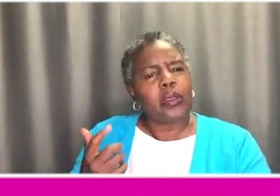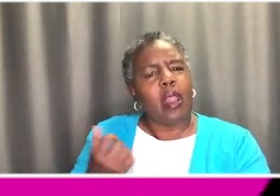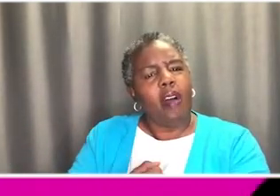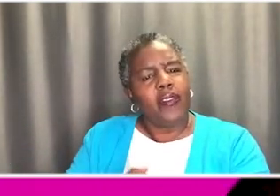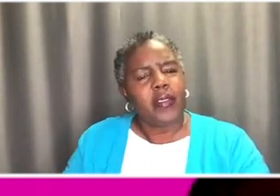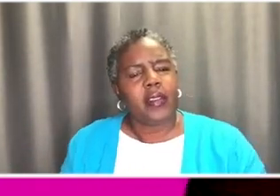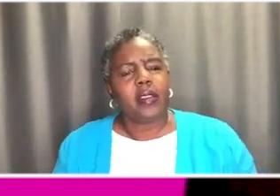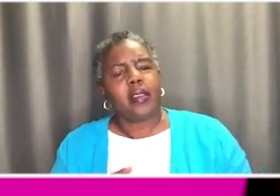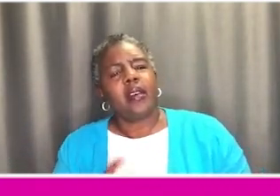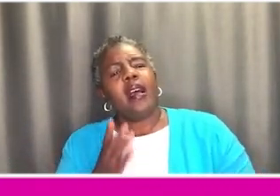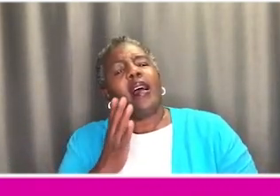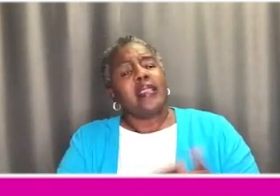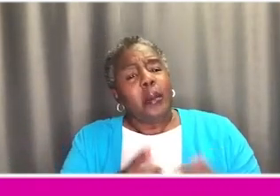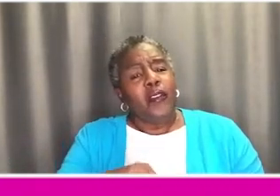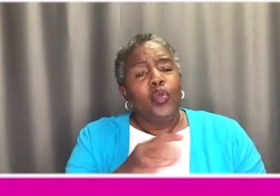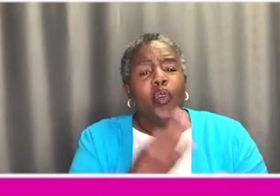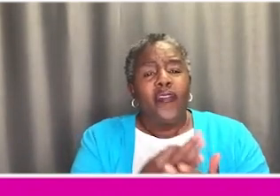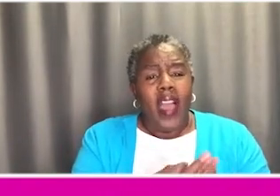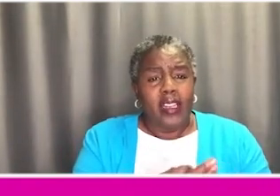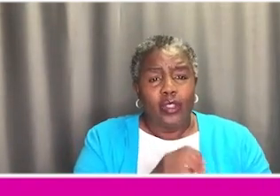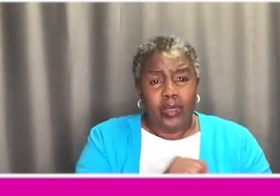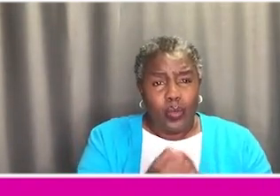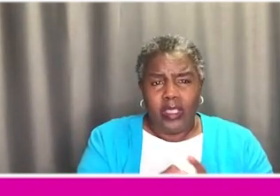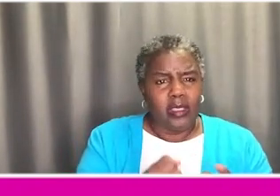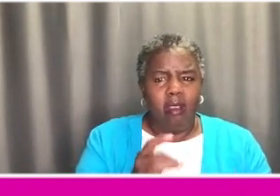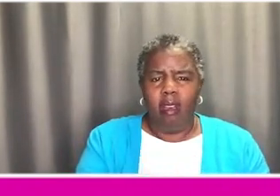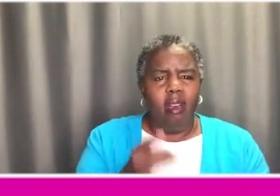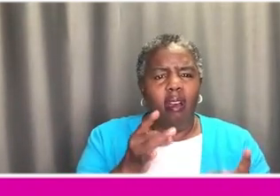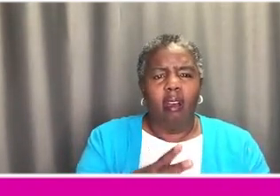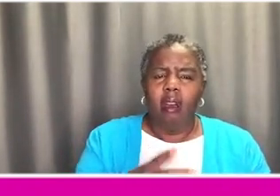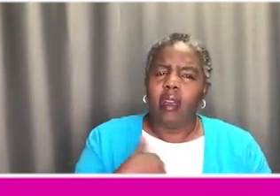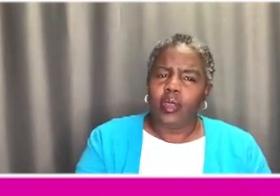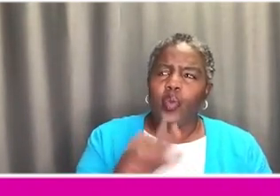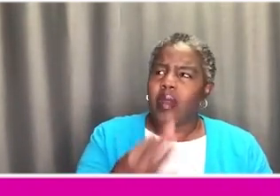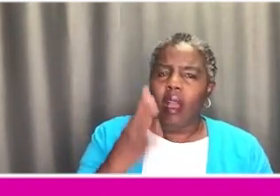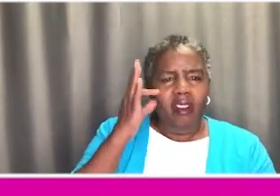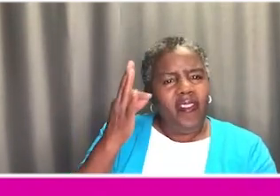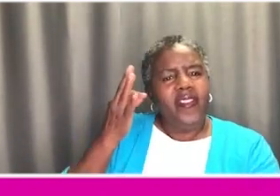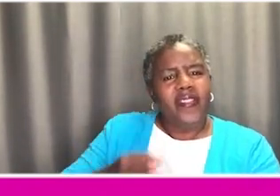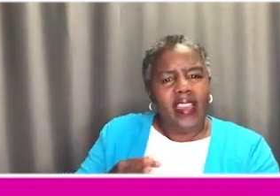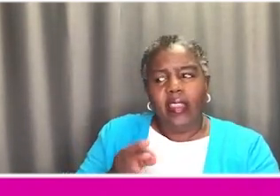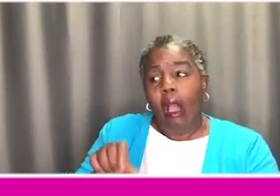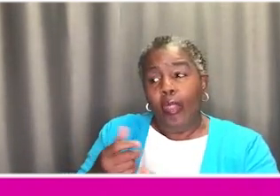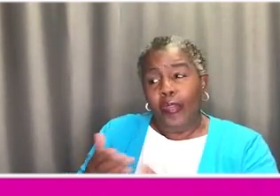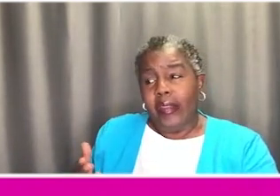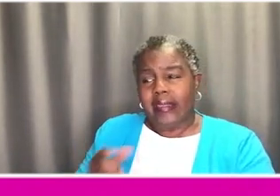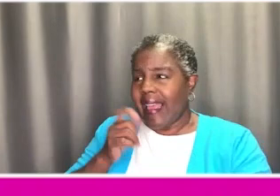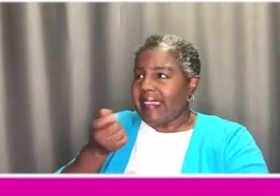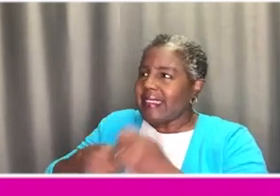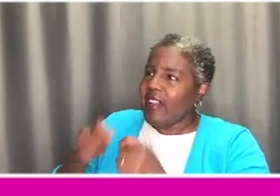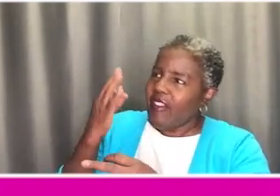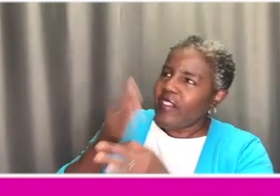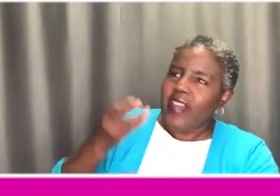some of your financial insecurities have forced you to put your faith in things instead of the